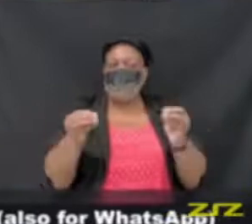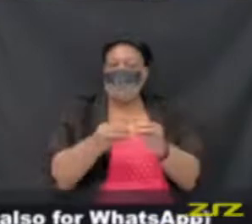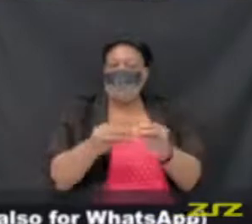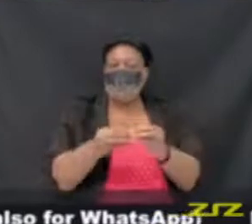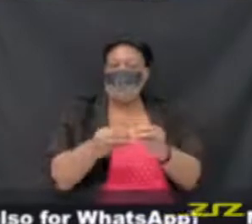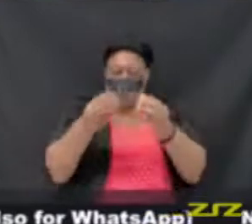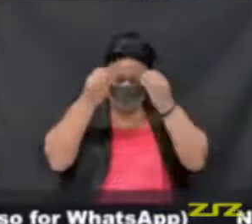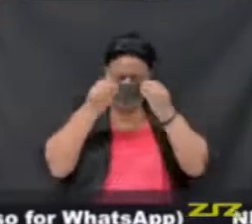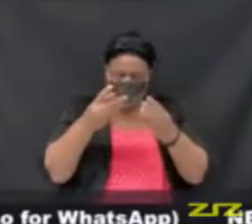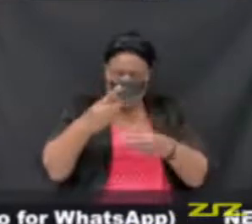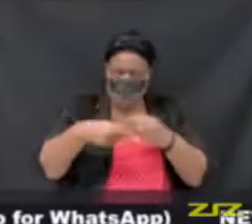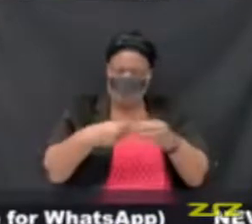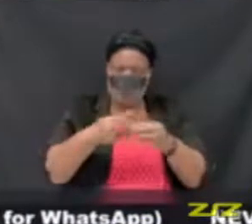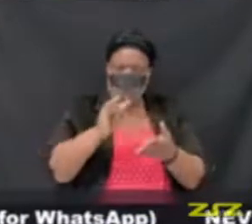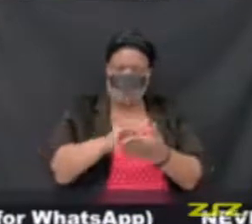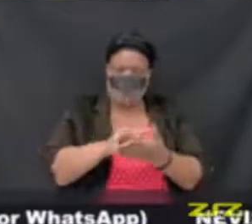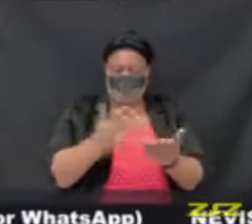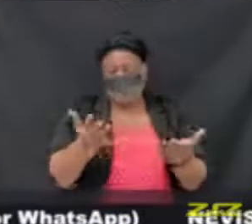again.